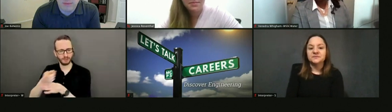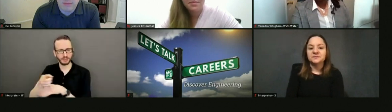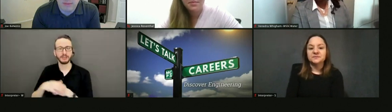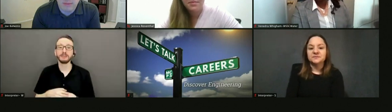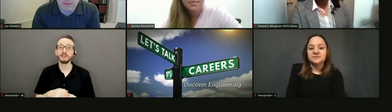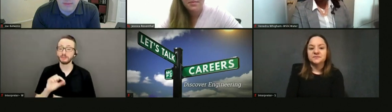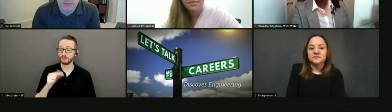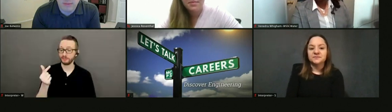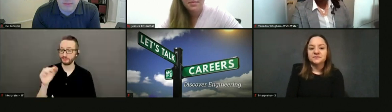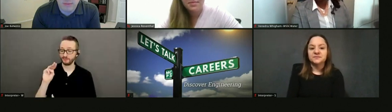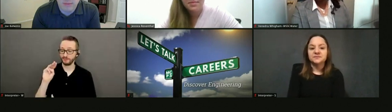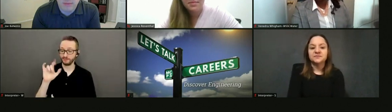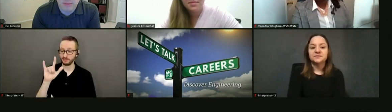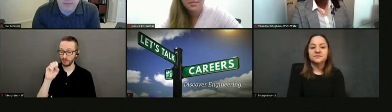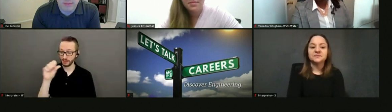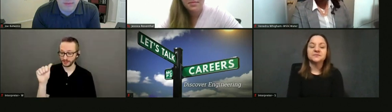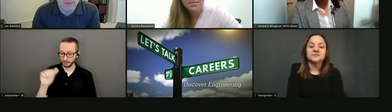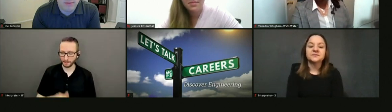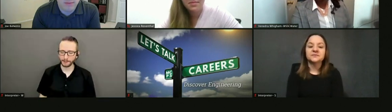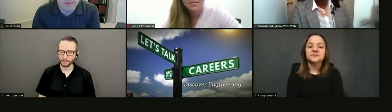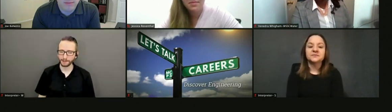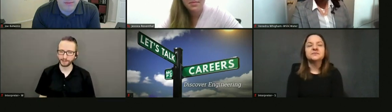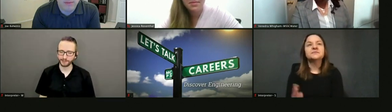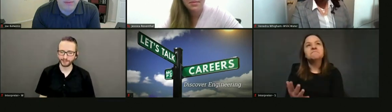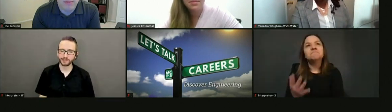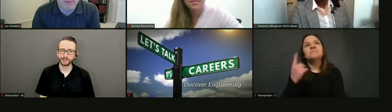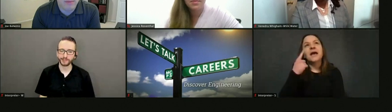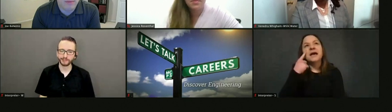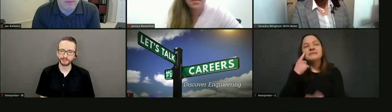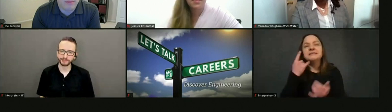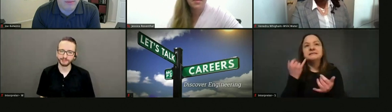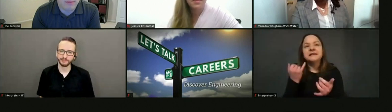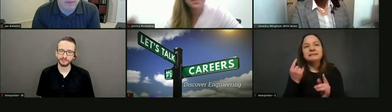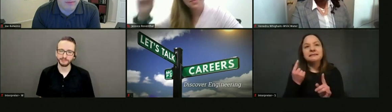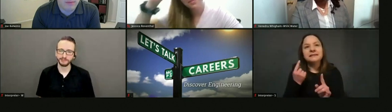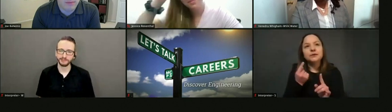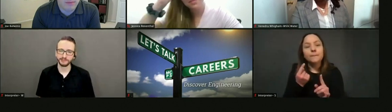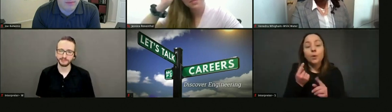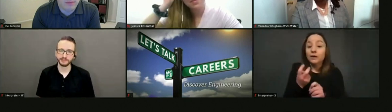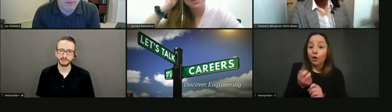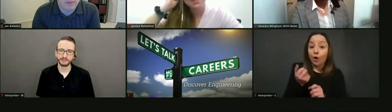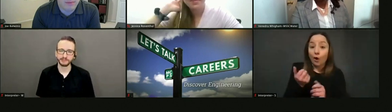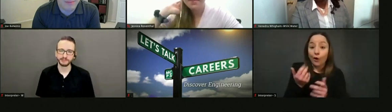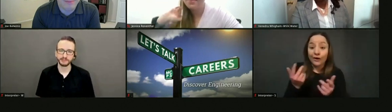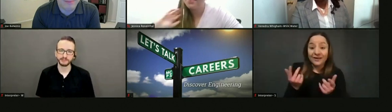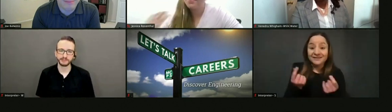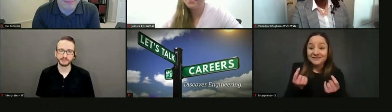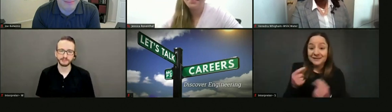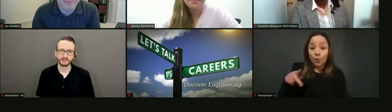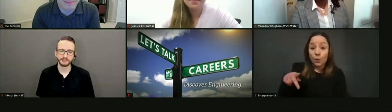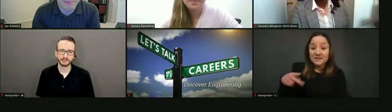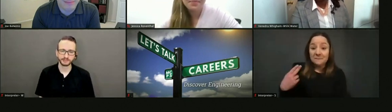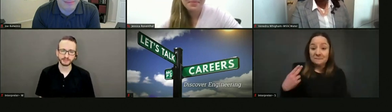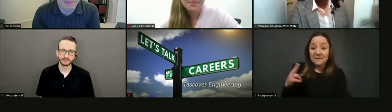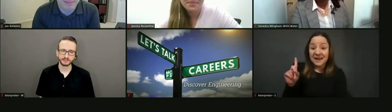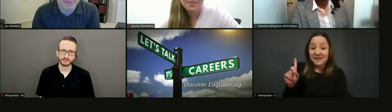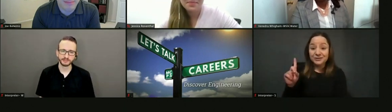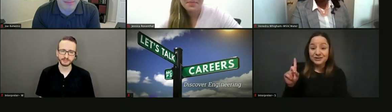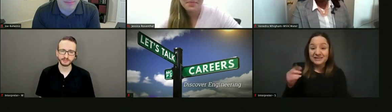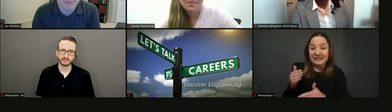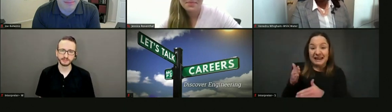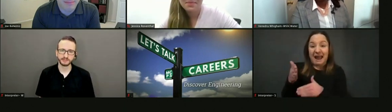what about you? I think at this point, the hardest thing I did was go back to get my PhD 10 plus years after